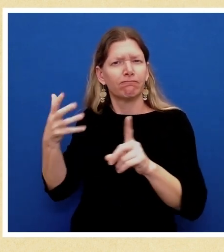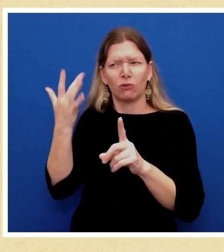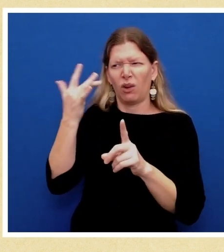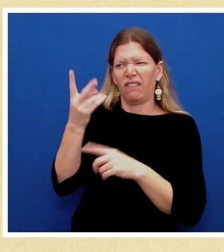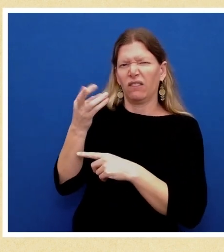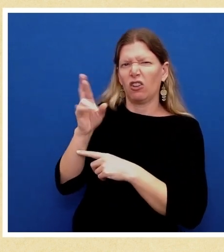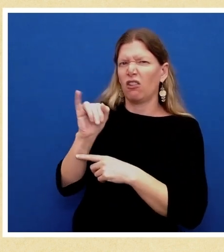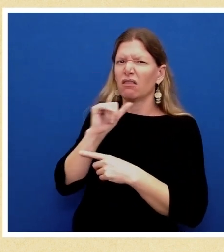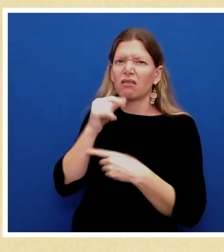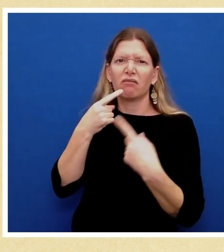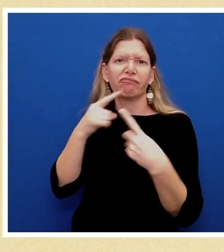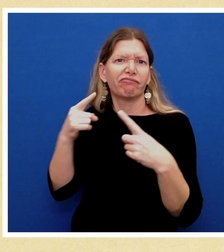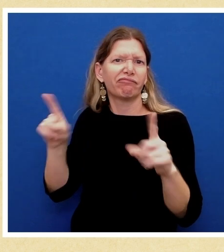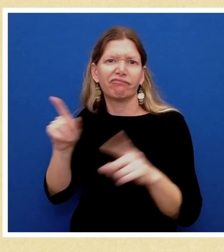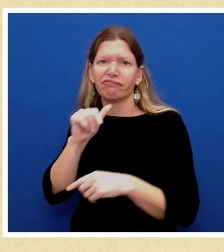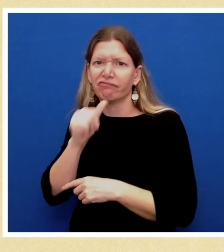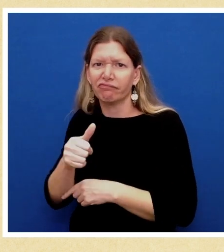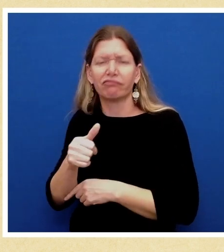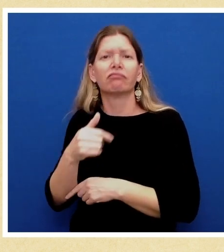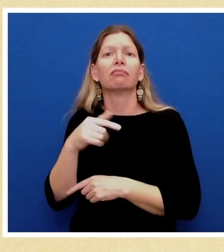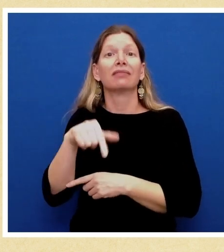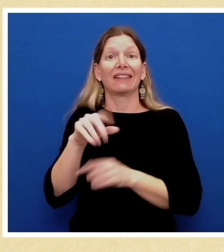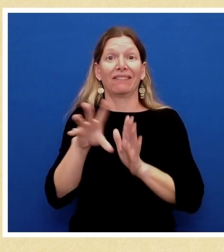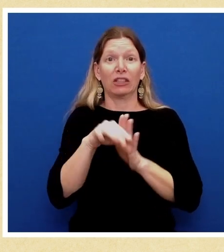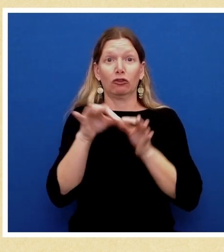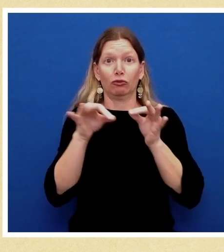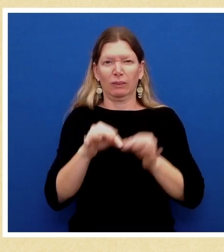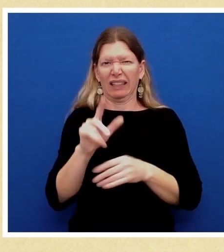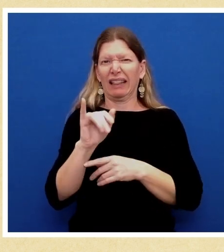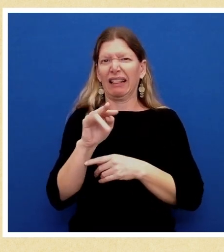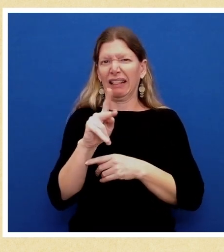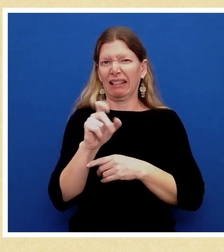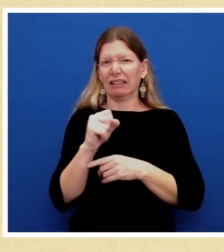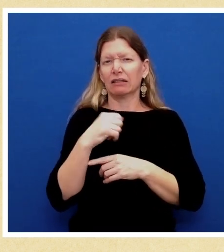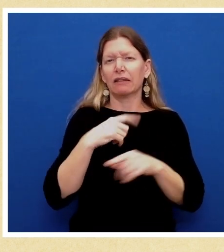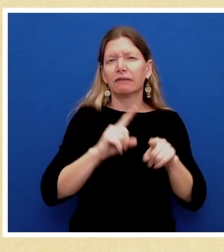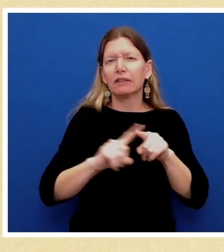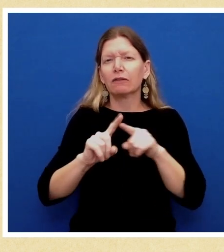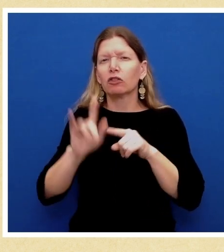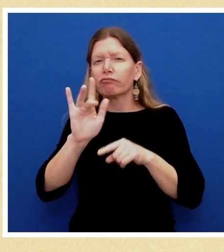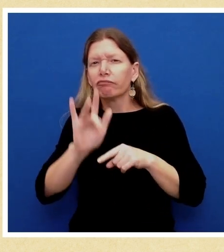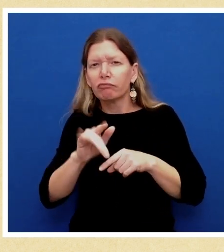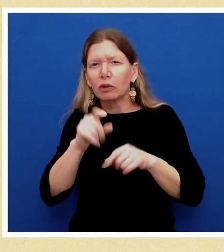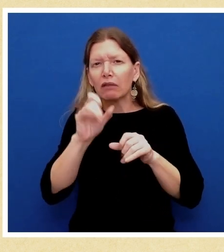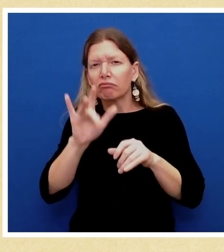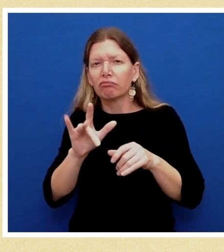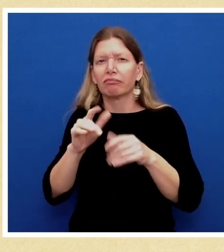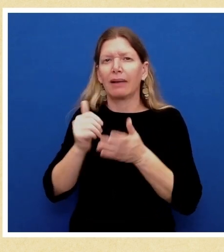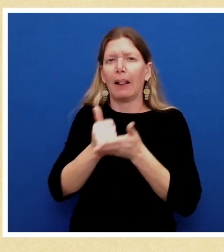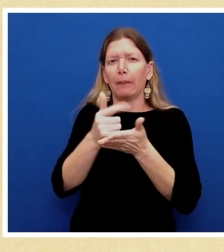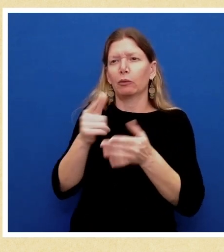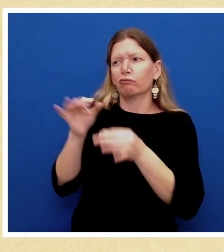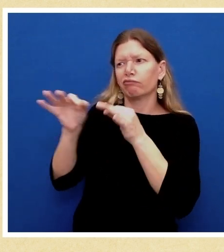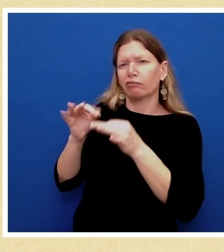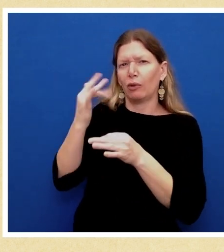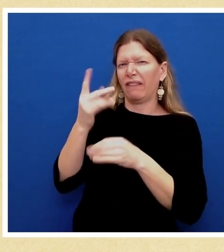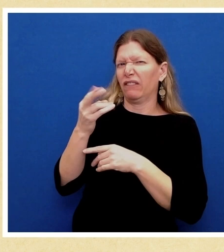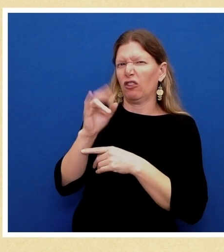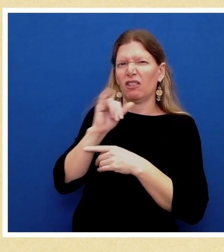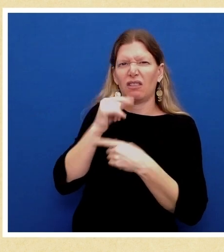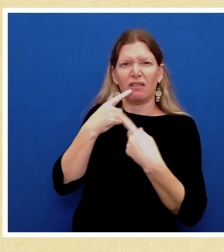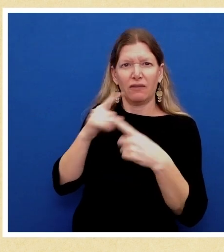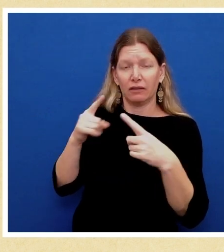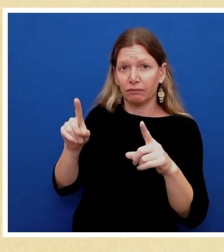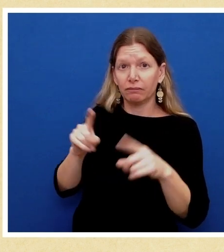to explain why VRI is not effective. See links in this video's description for some reasons why VRI may be